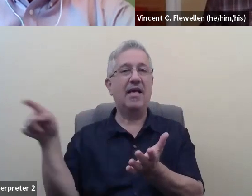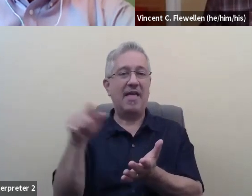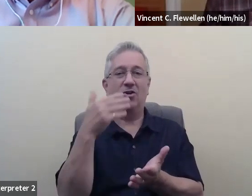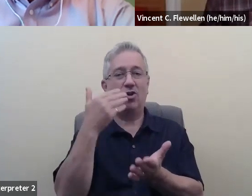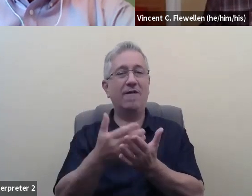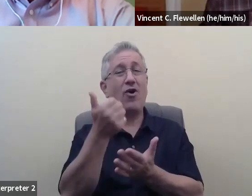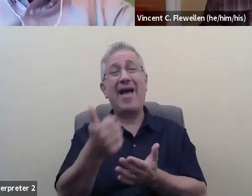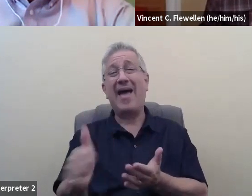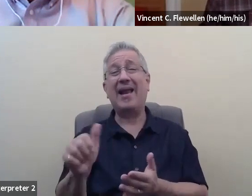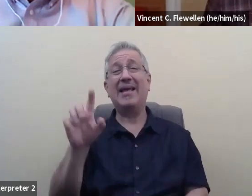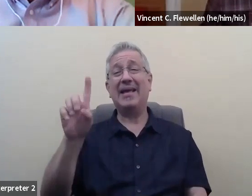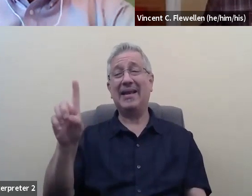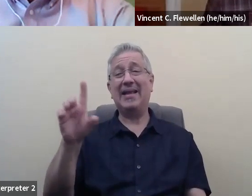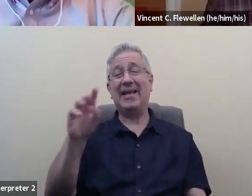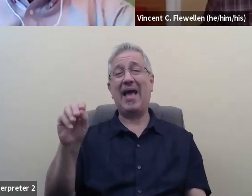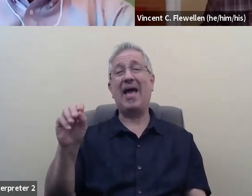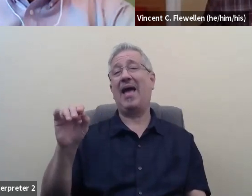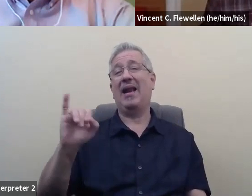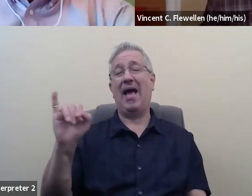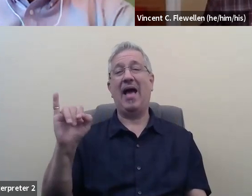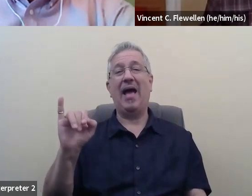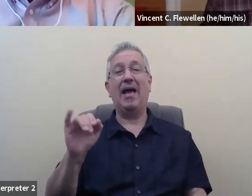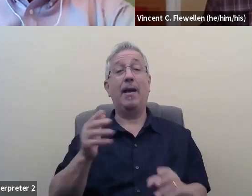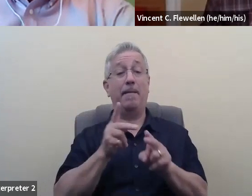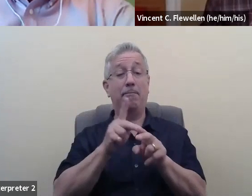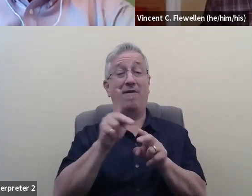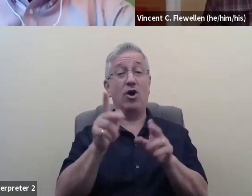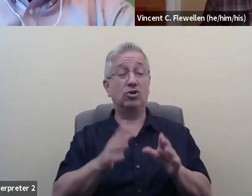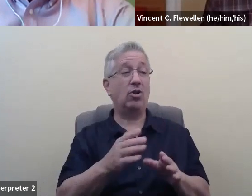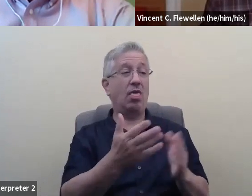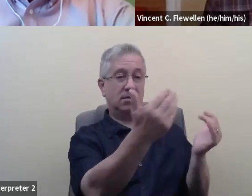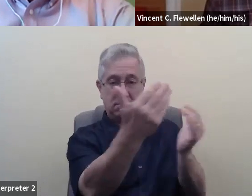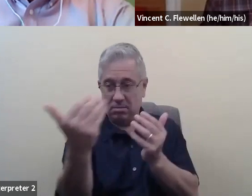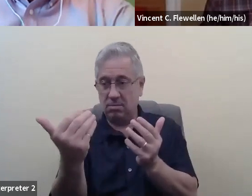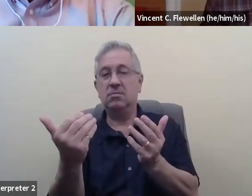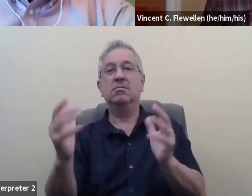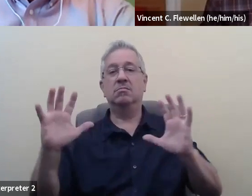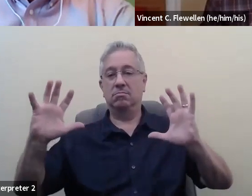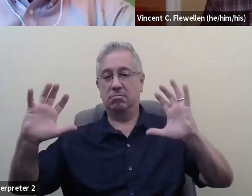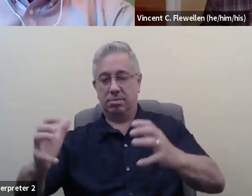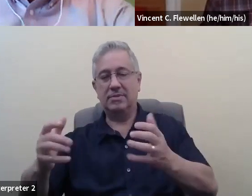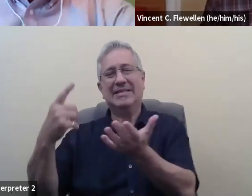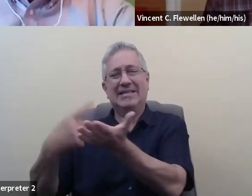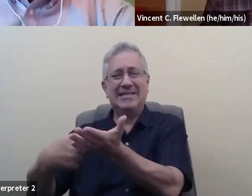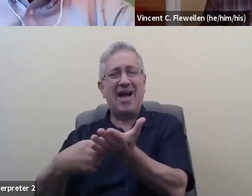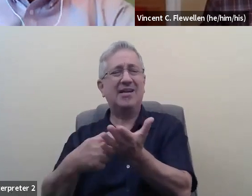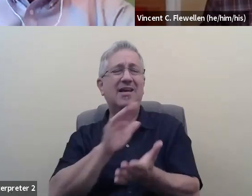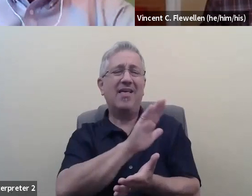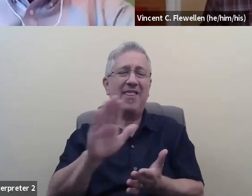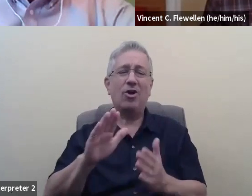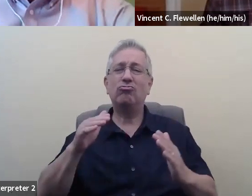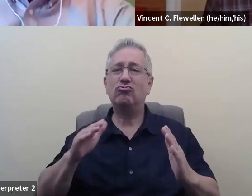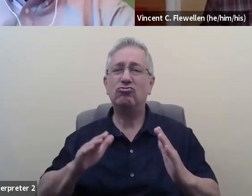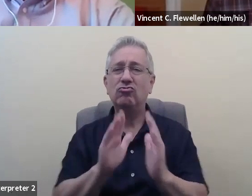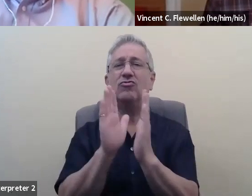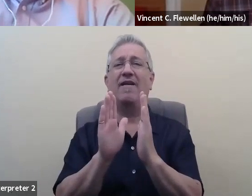together to, in a safe space for us to really talk about the challenges that we're facing, questions,